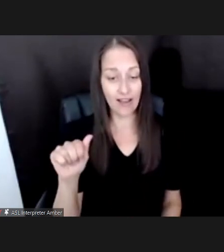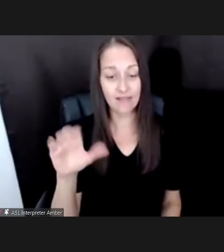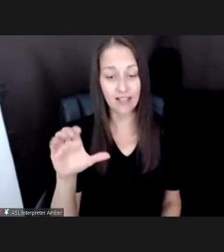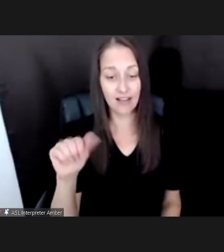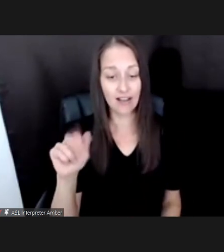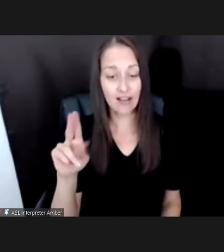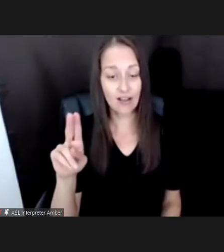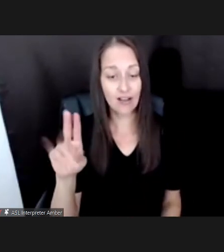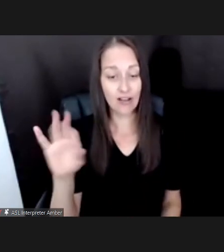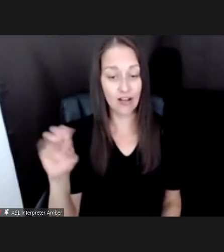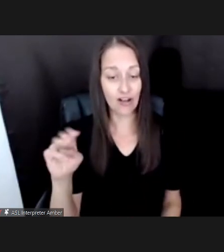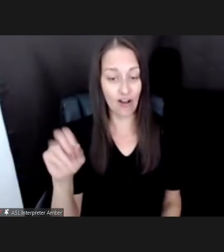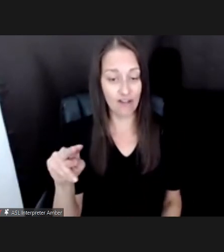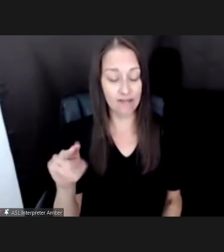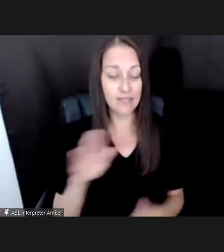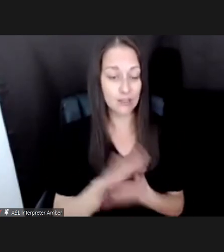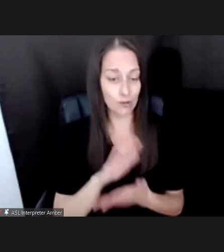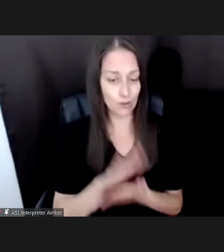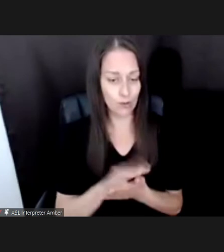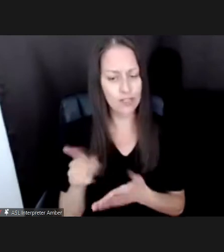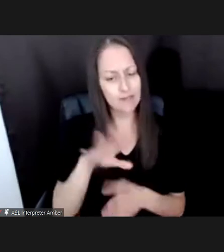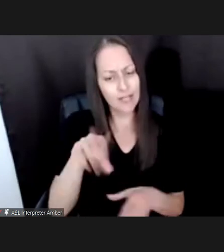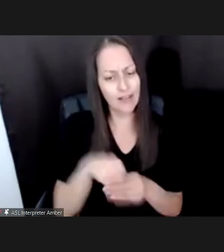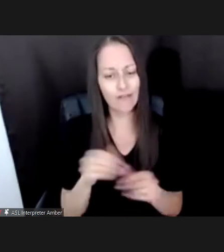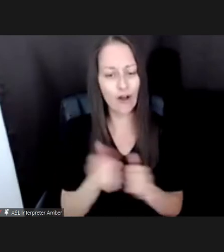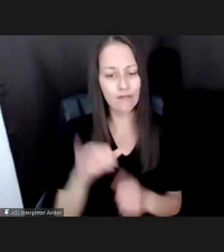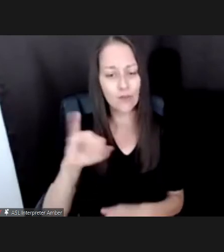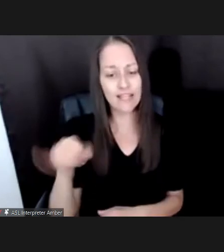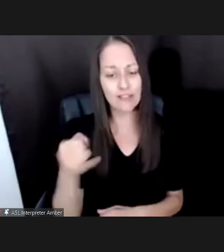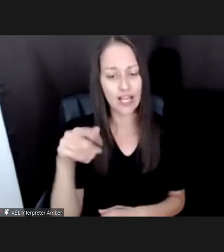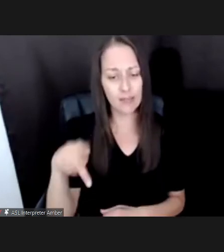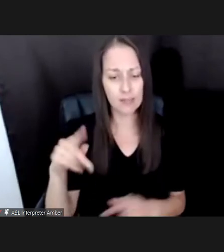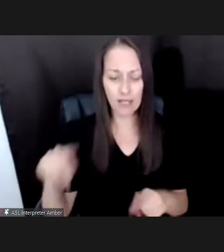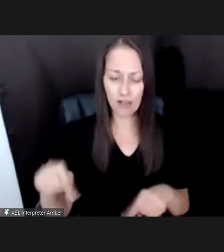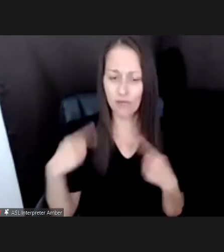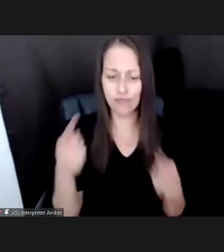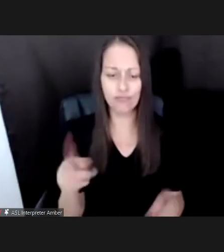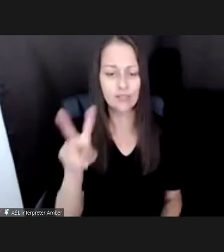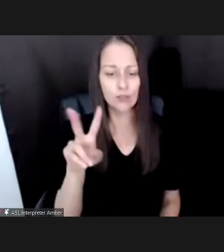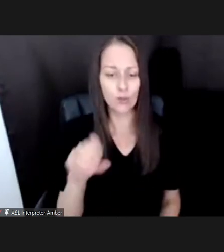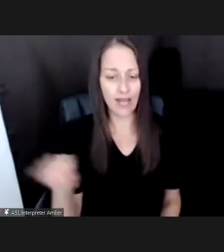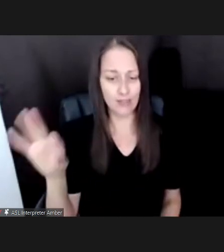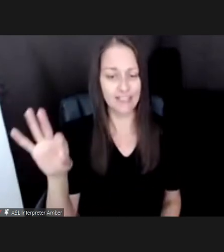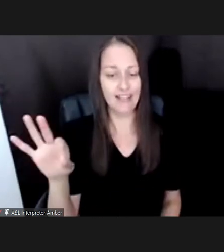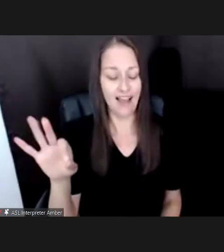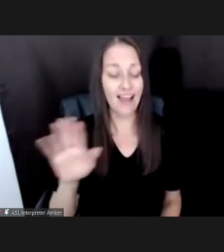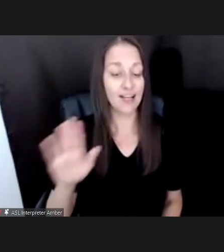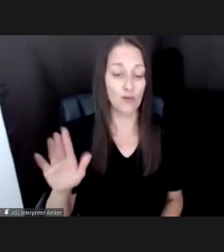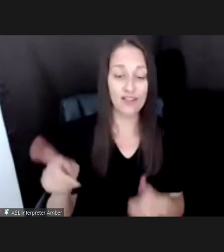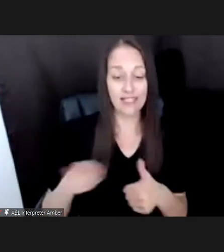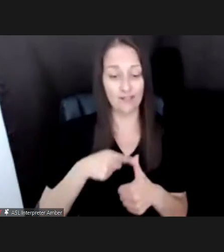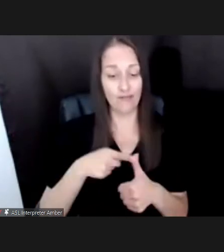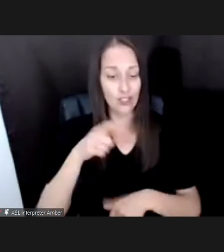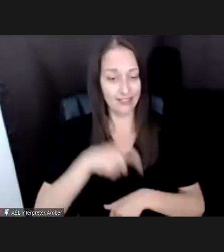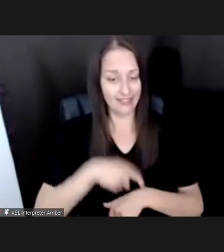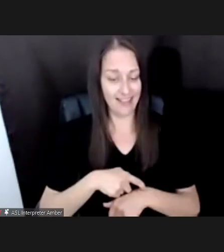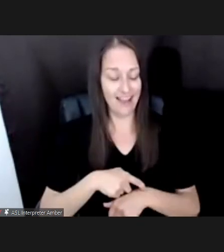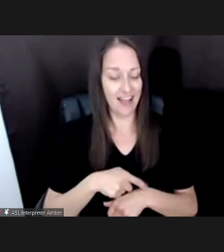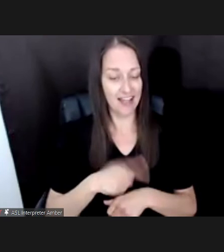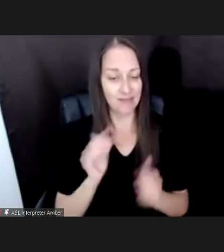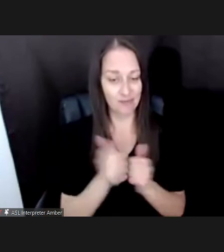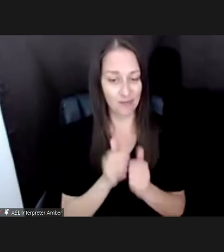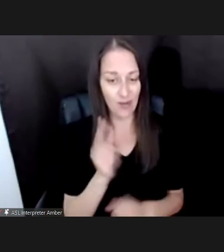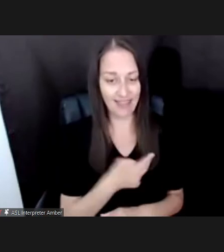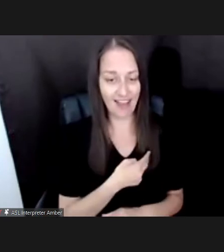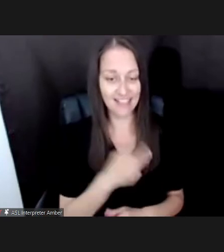long history with Jacob's Pillow that dates back to 2009, when he made his Pillow debut. In 2012,